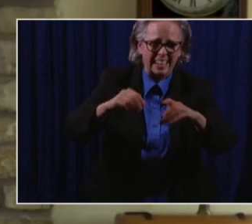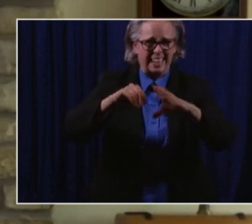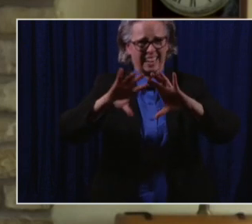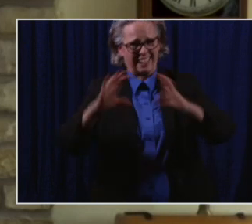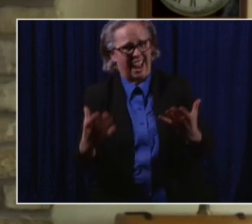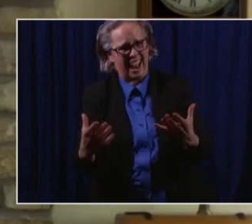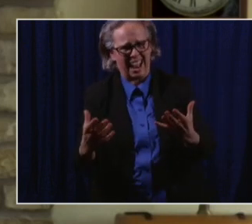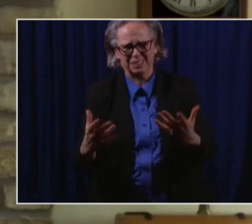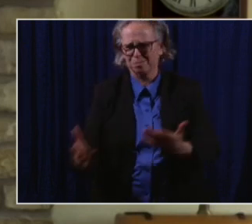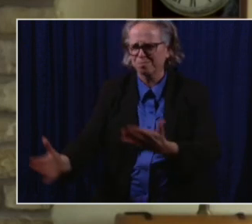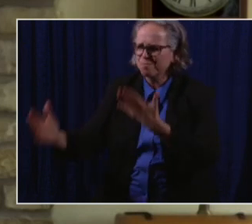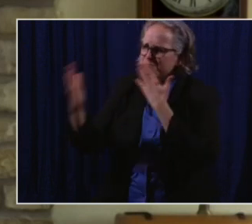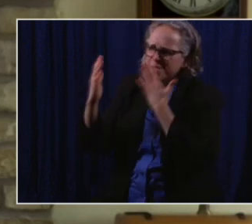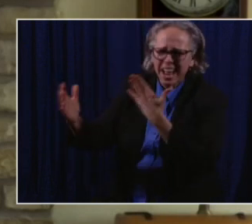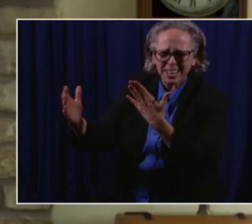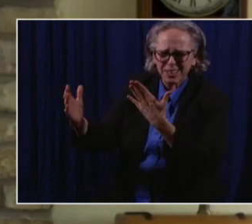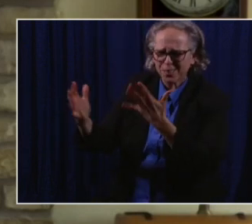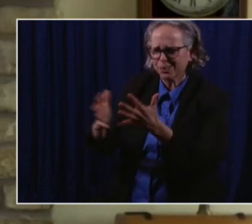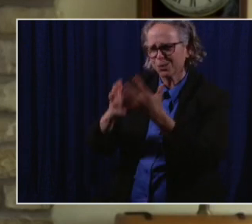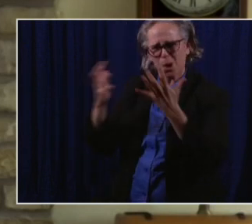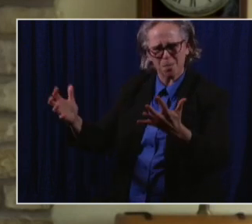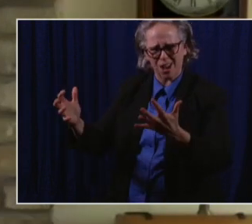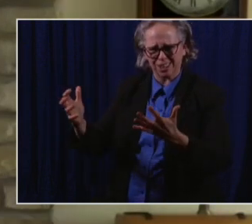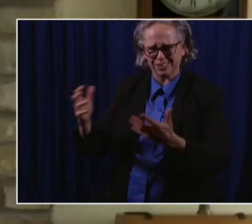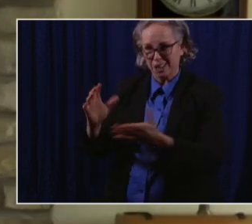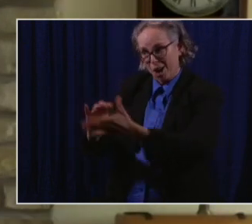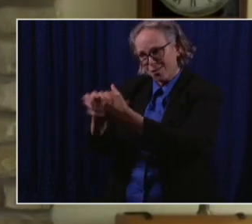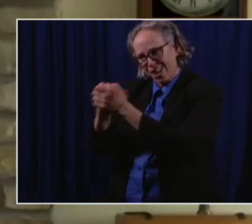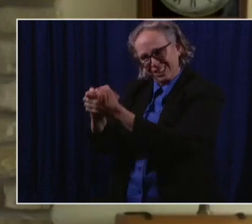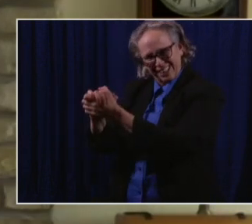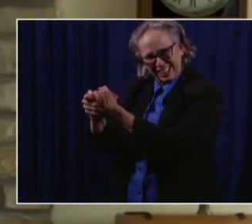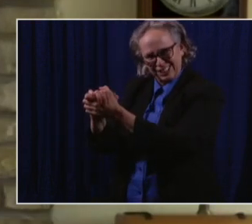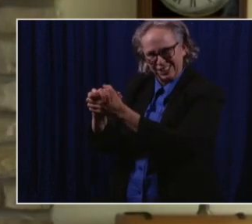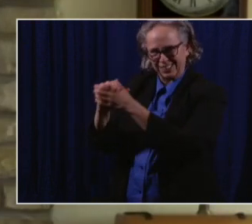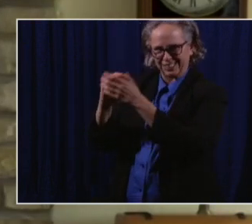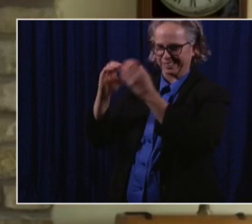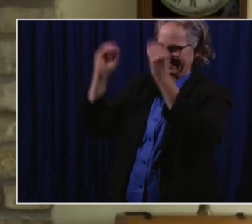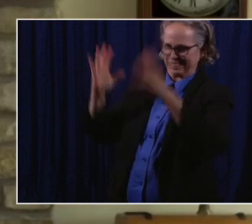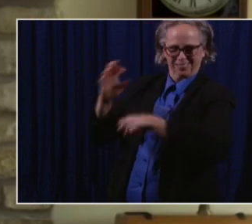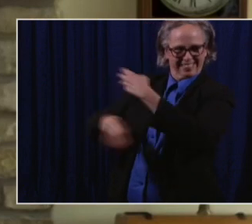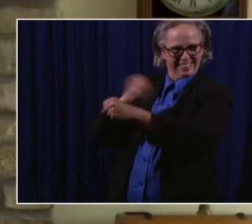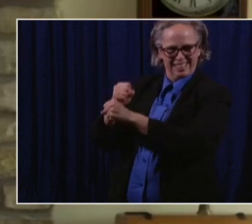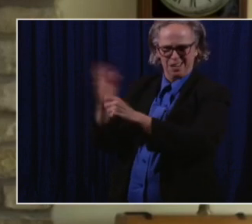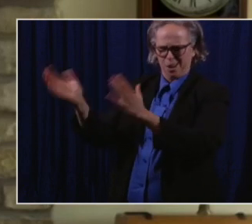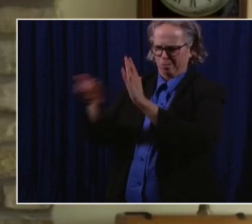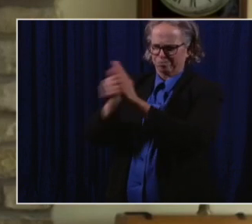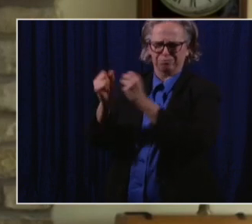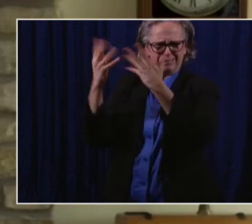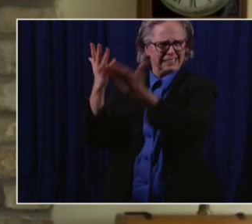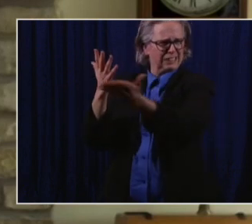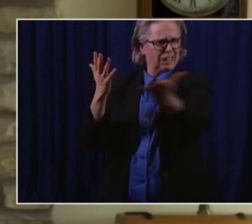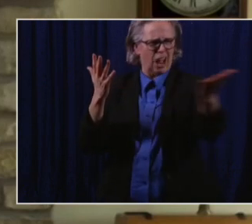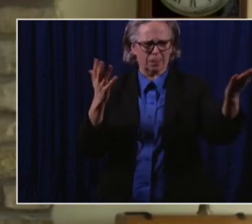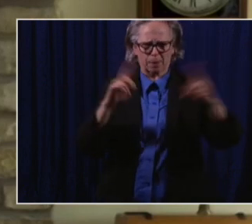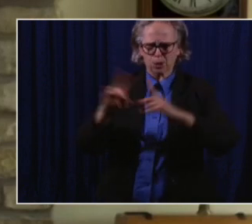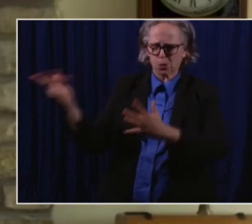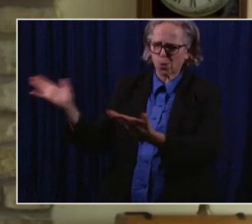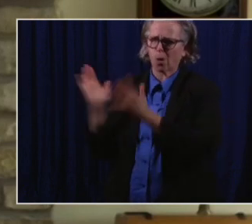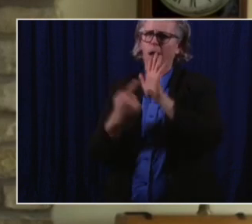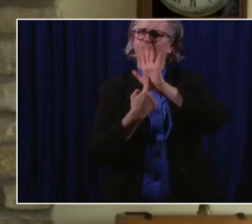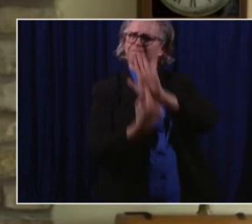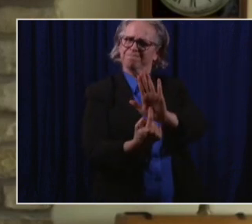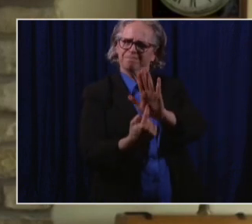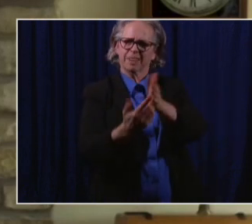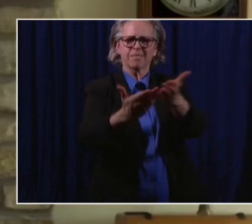thank you very, very much, and again, congratulations. There's so many good teachers out there, and you're kind of the symbol of all of those teachers